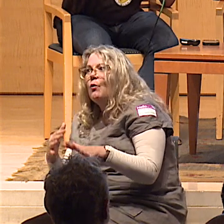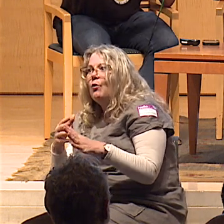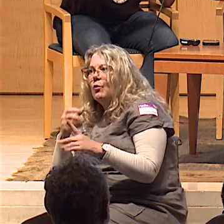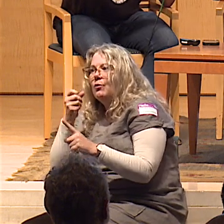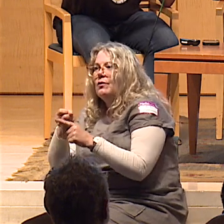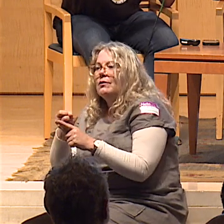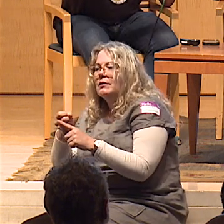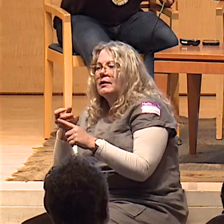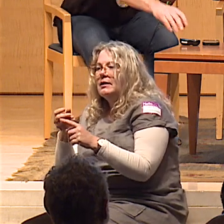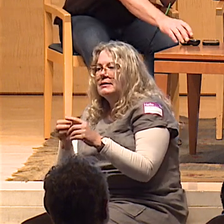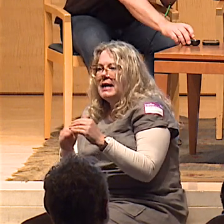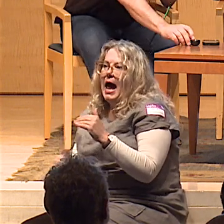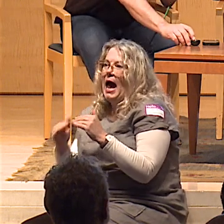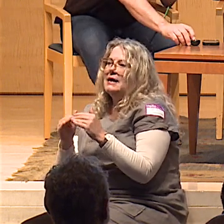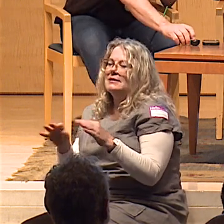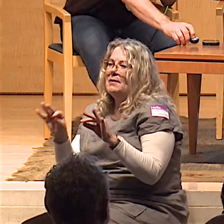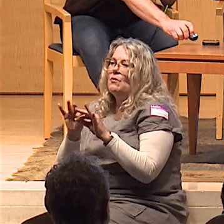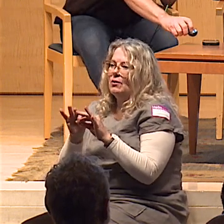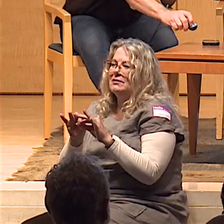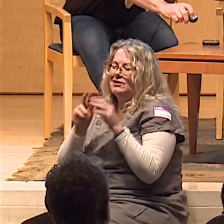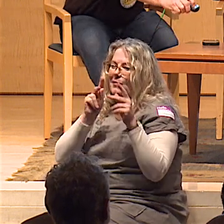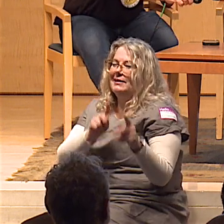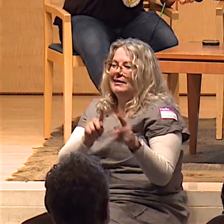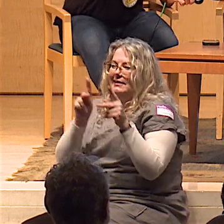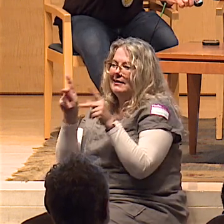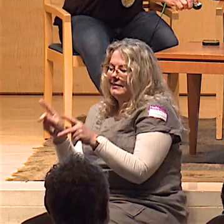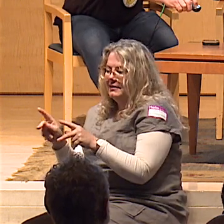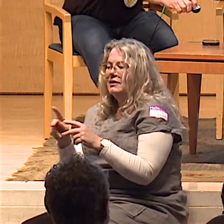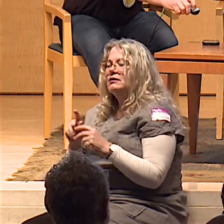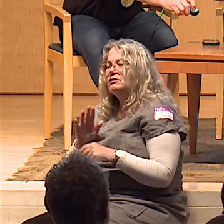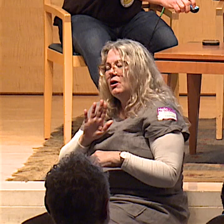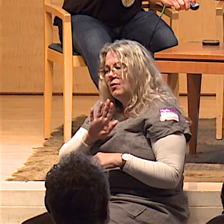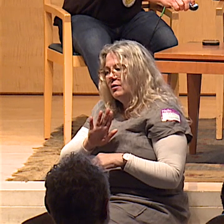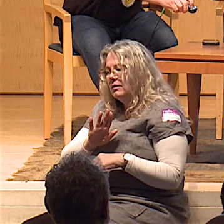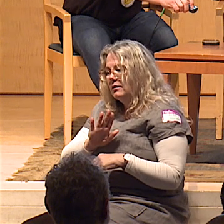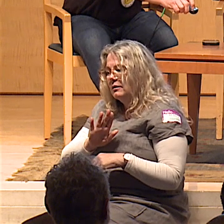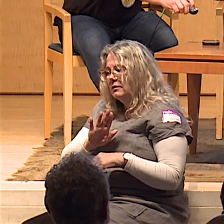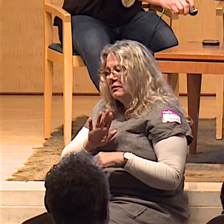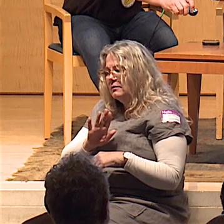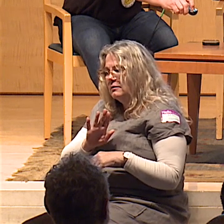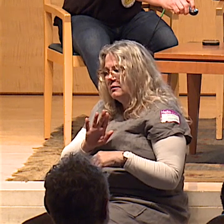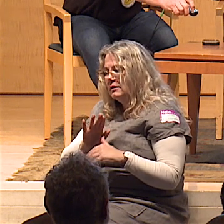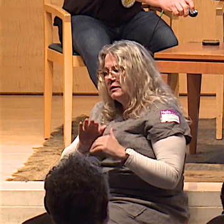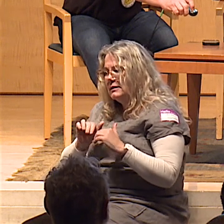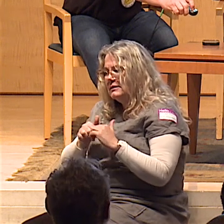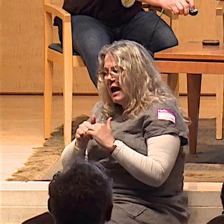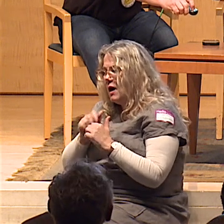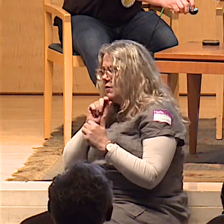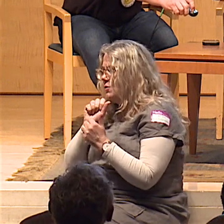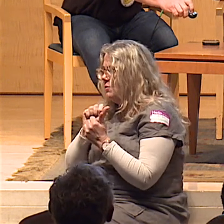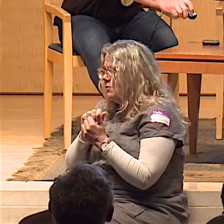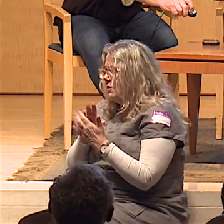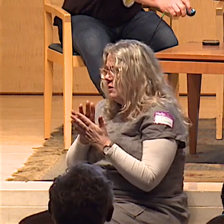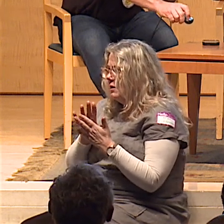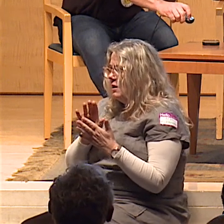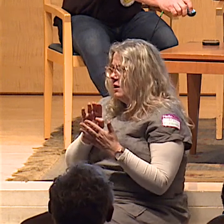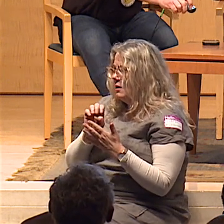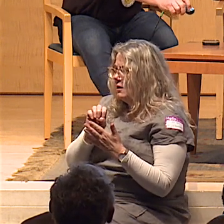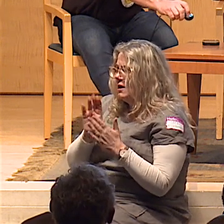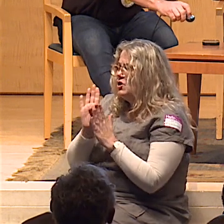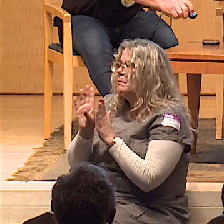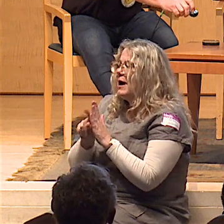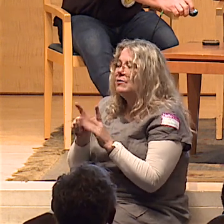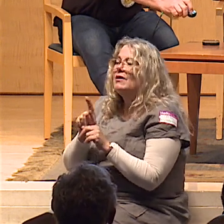say. So can you talk about how does your background as a poet sort of affect the way that you approach erotic comics